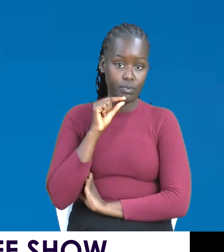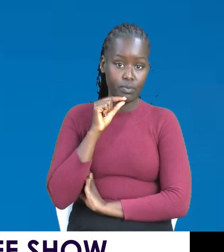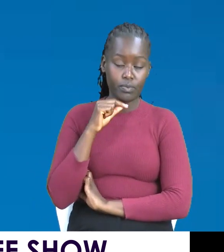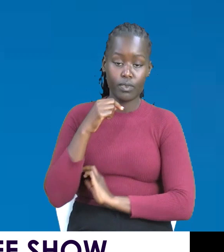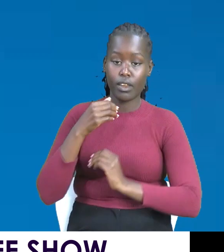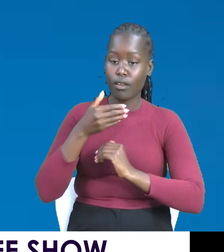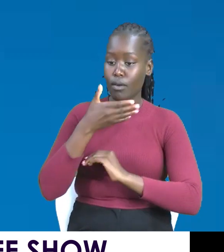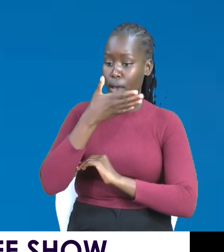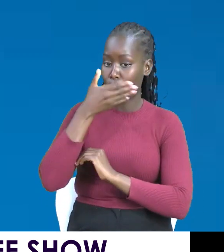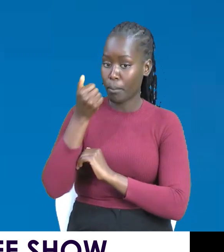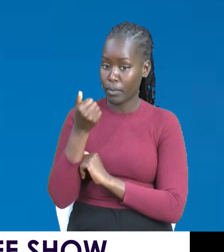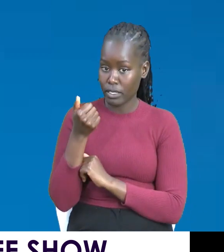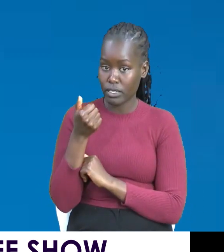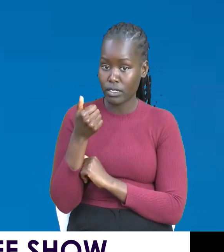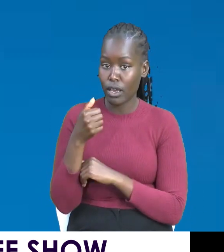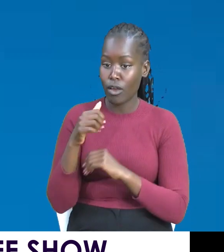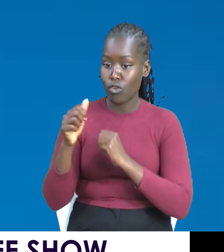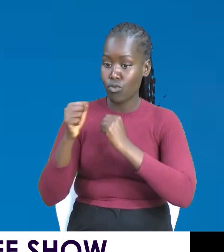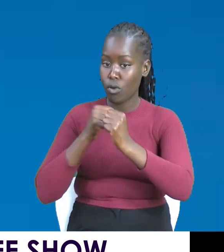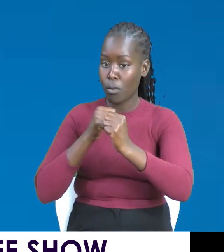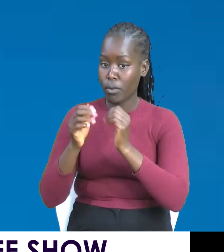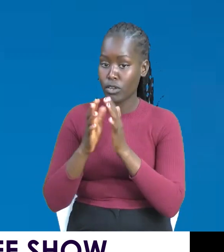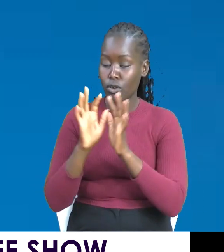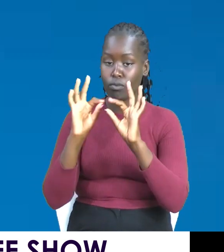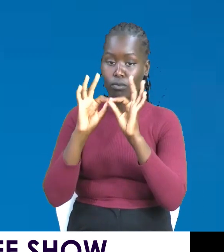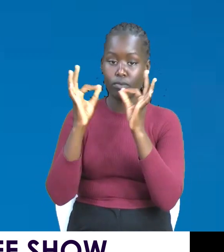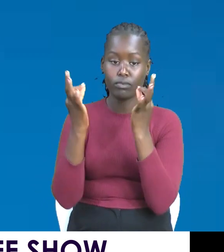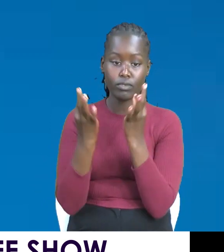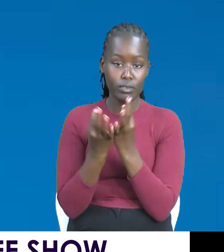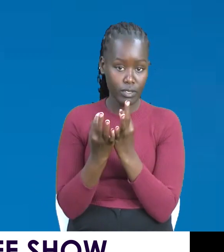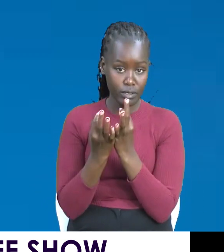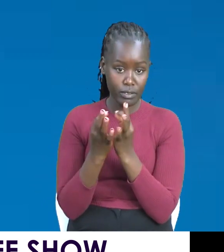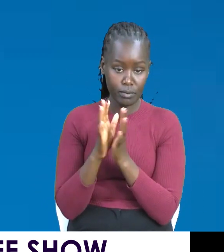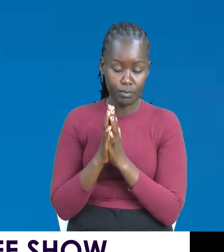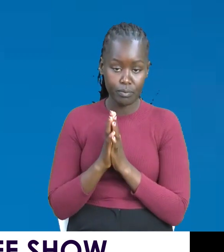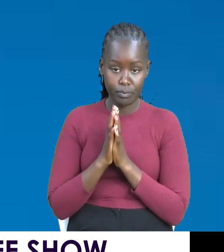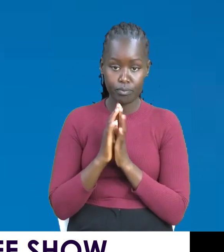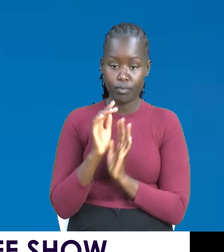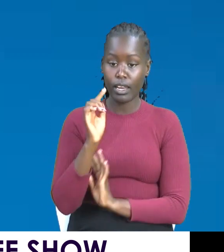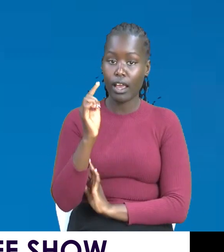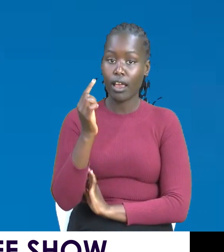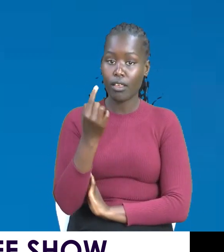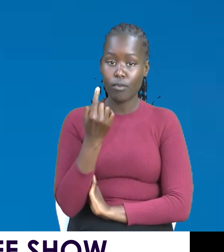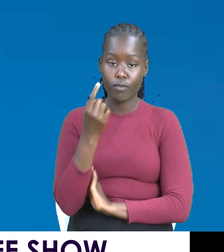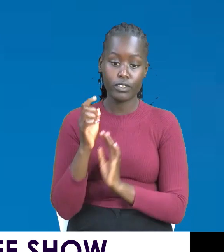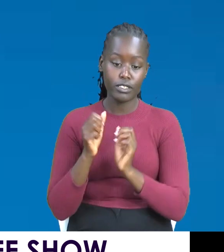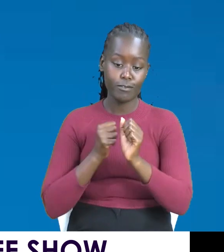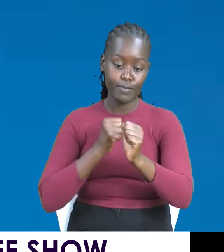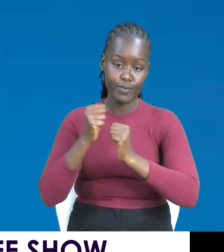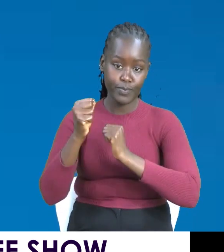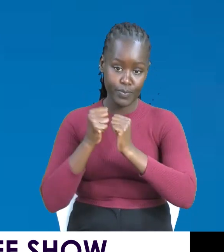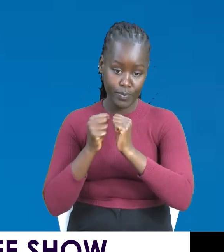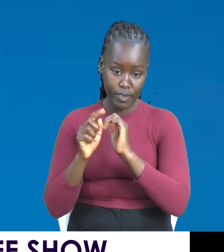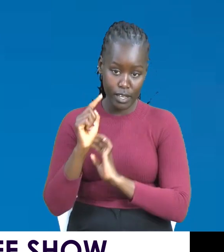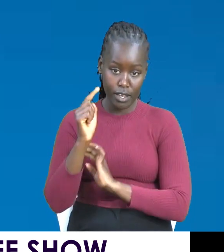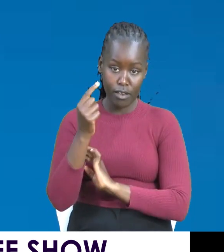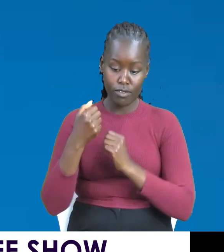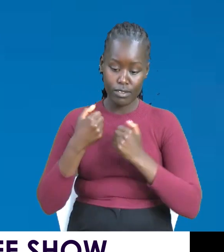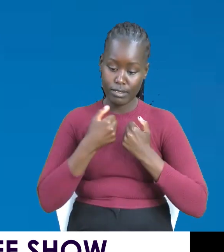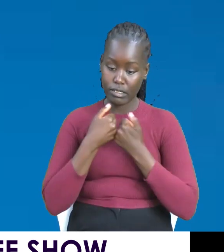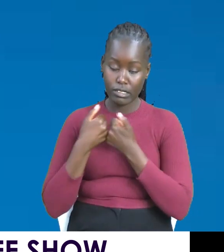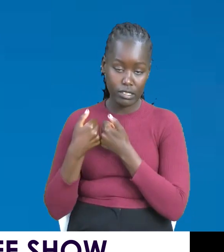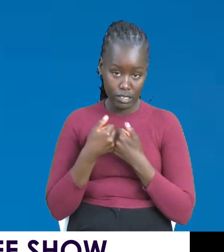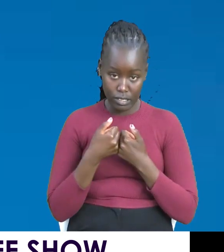better still. It was the battle of the family. That was the first war, the first challenge,